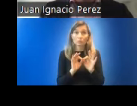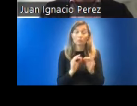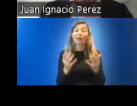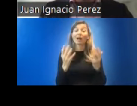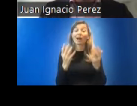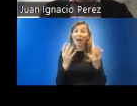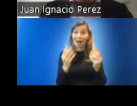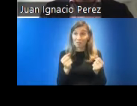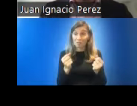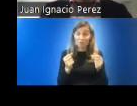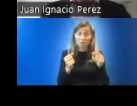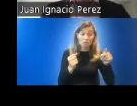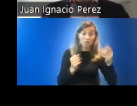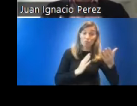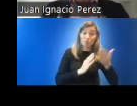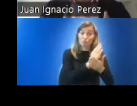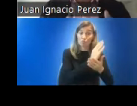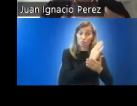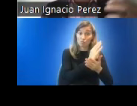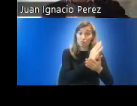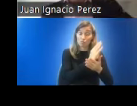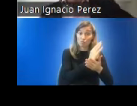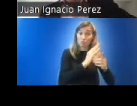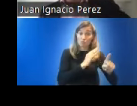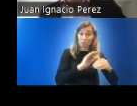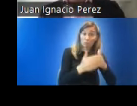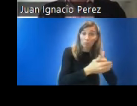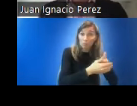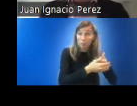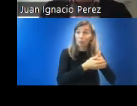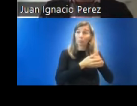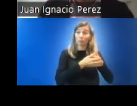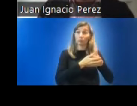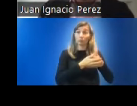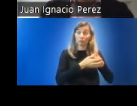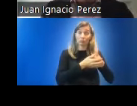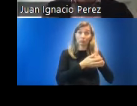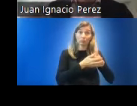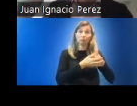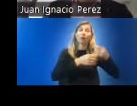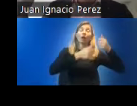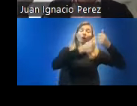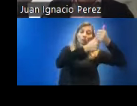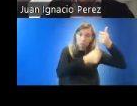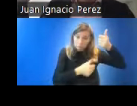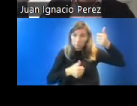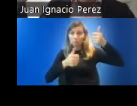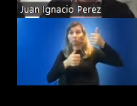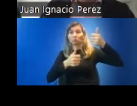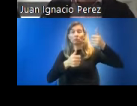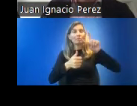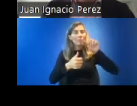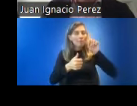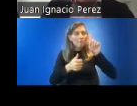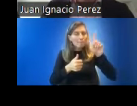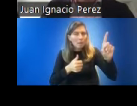rights. That means that before trying to use these mechanisms, we need to as we